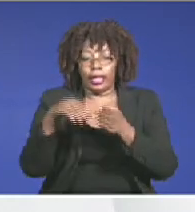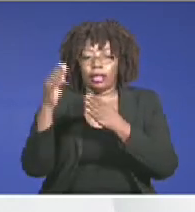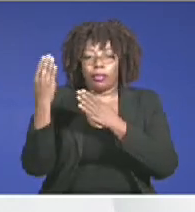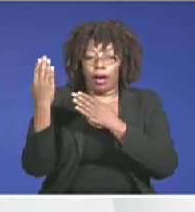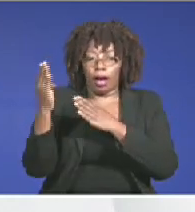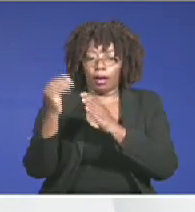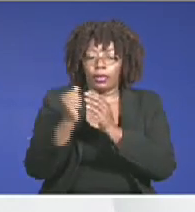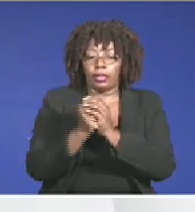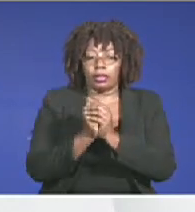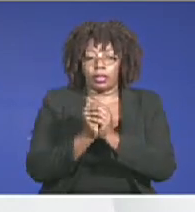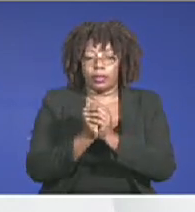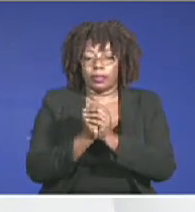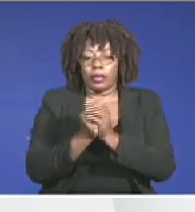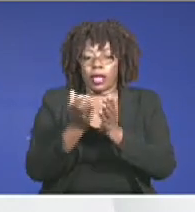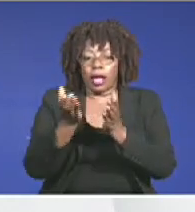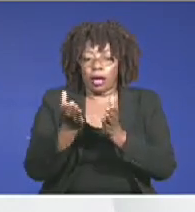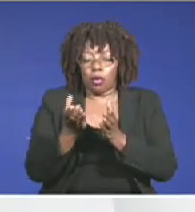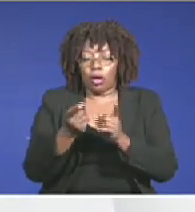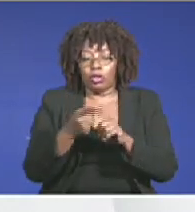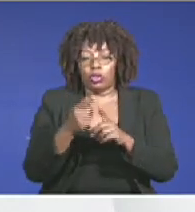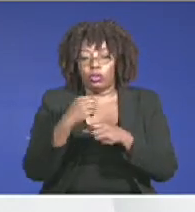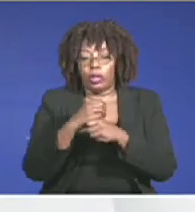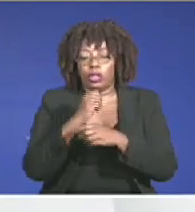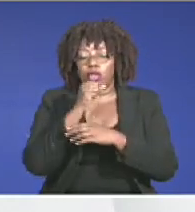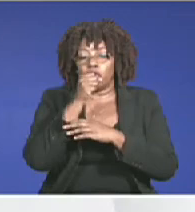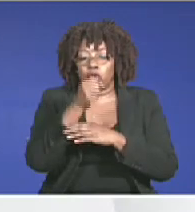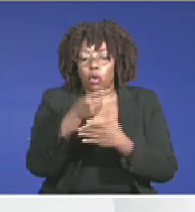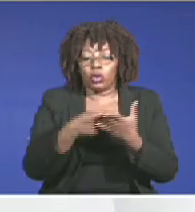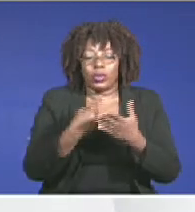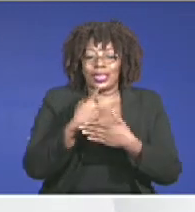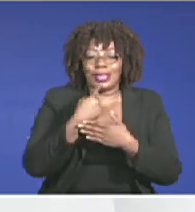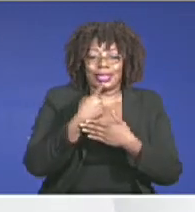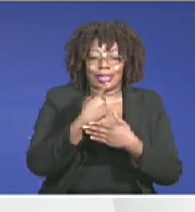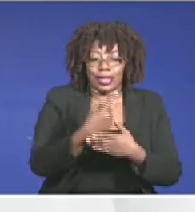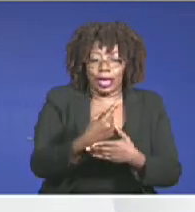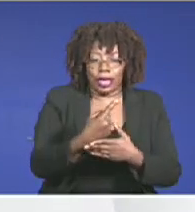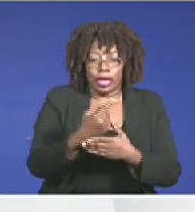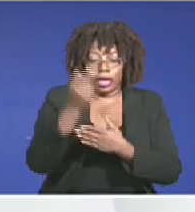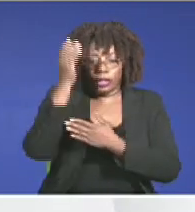And I would like to make sure that whatever we say, that it's a considered opinion.